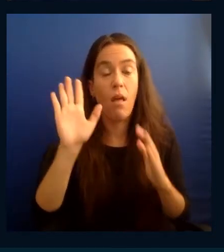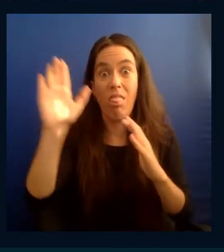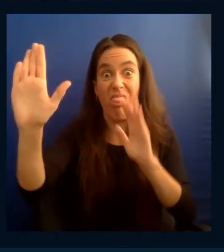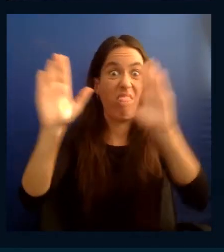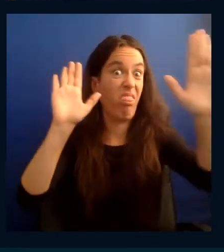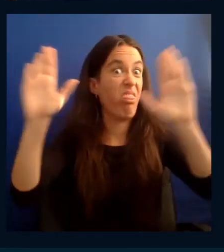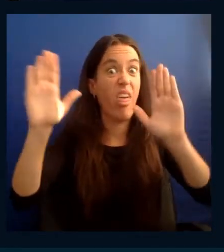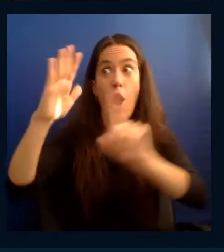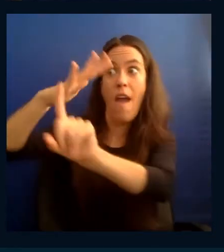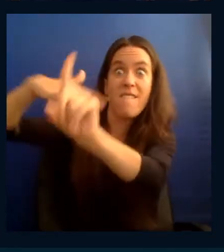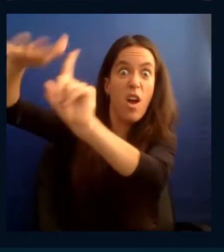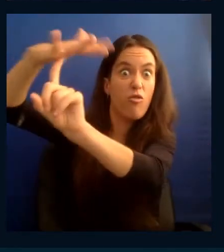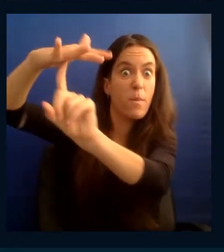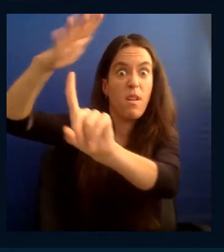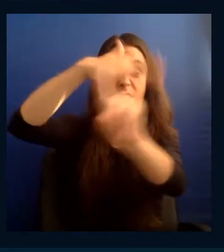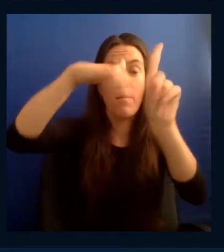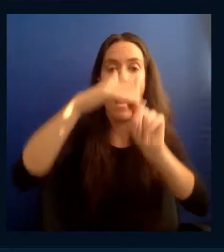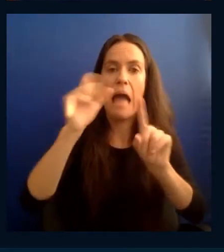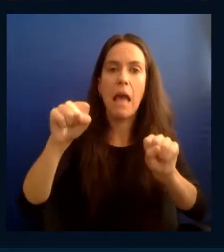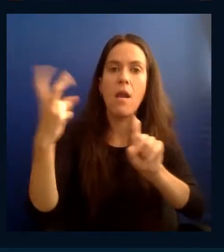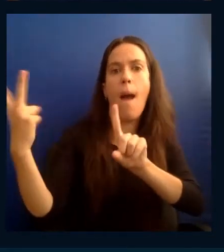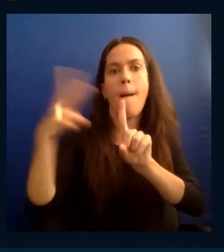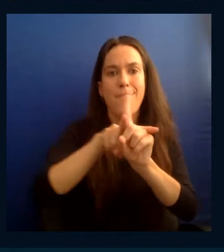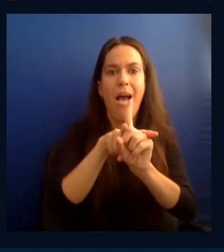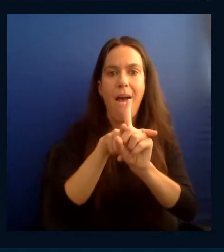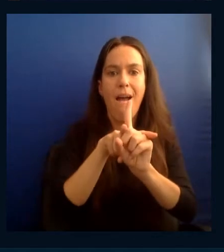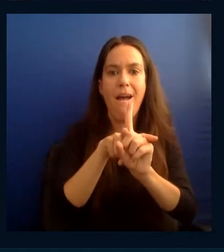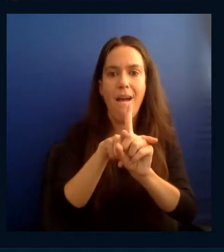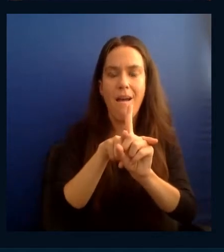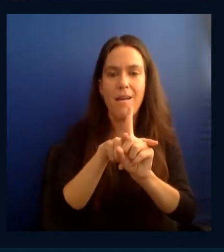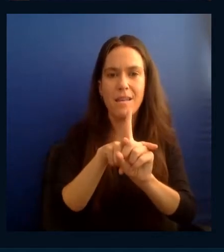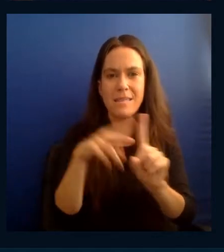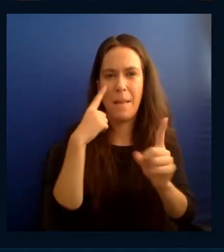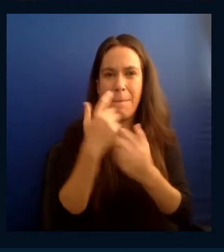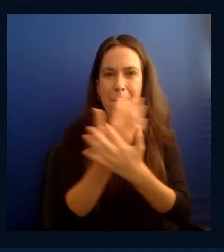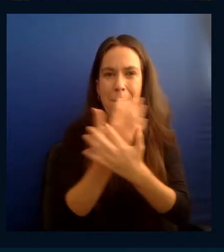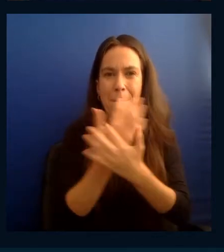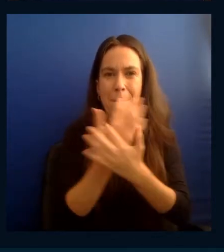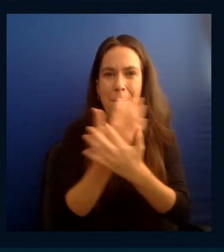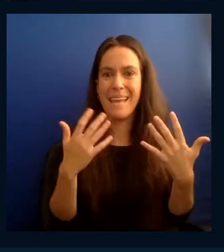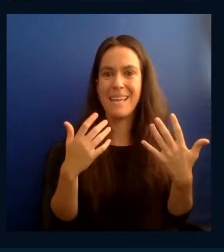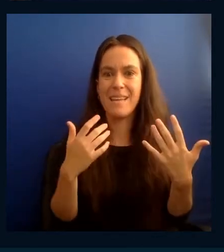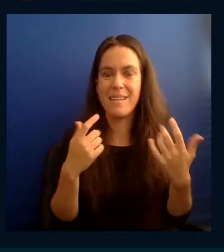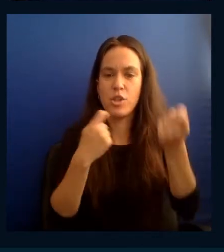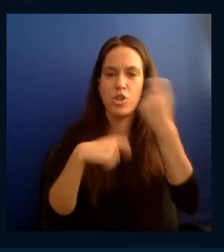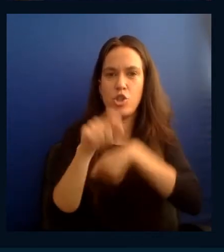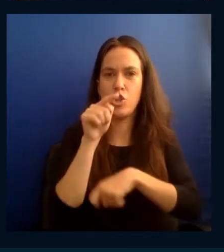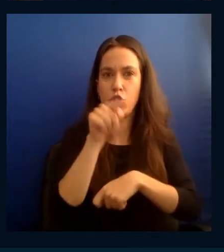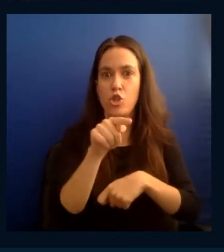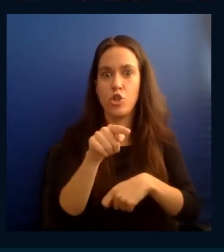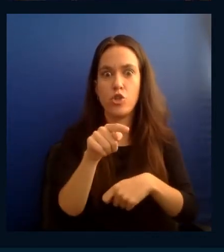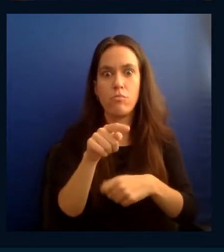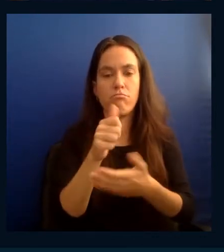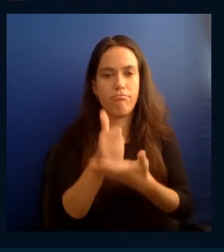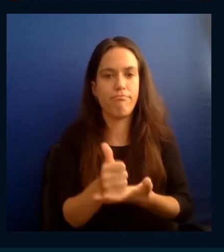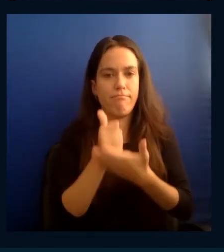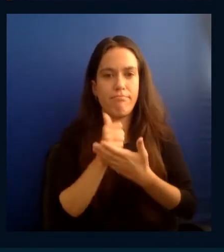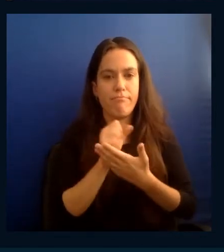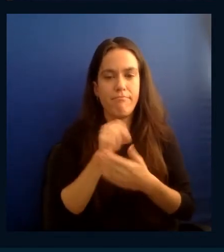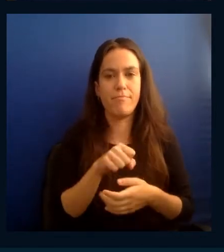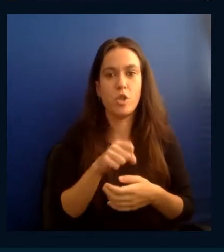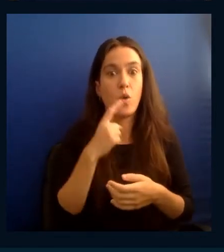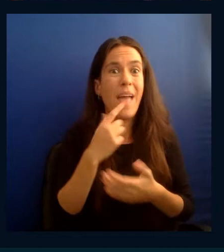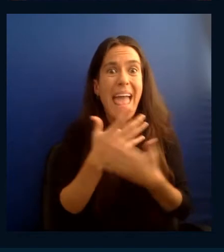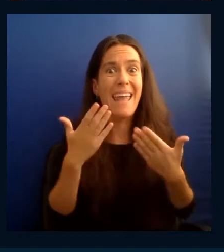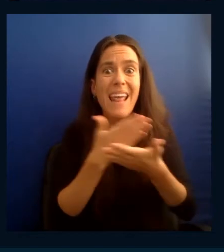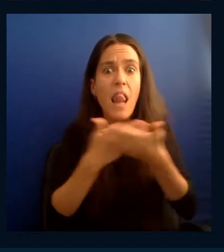they're deploying to AWS or GCP and Azure. We see a lot of our customers embracing tools like Azure DevOps that enable them to do this. And they can bring any language